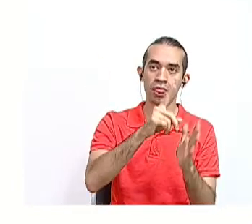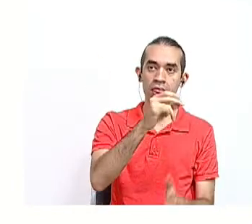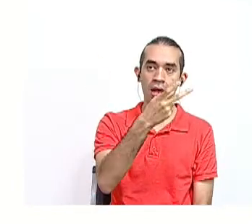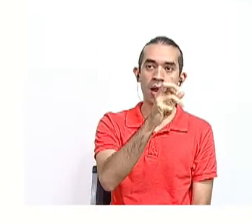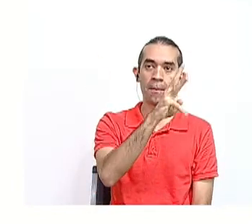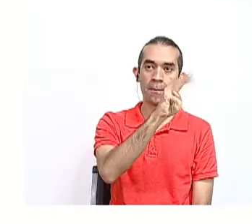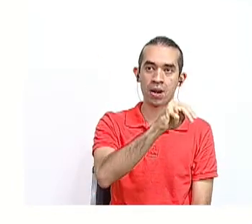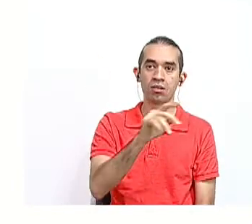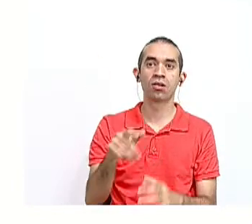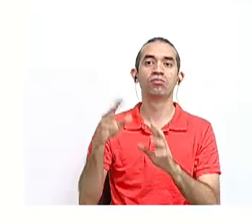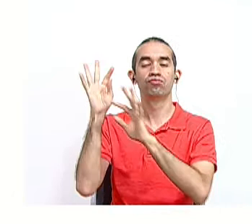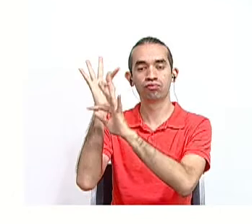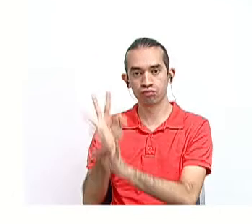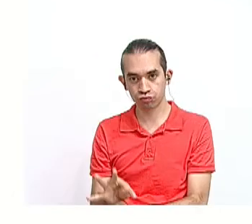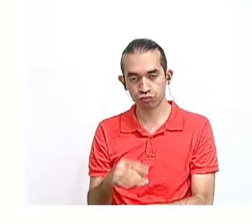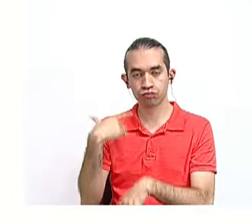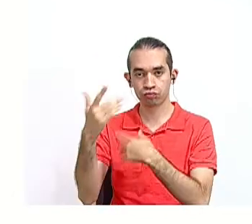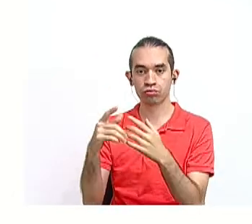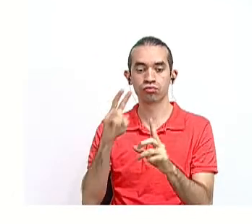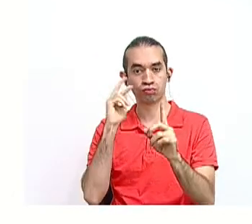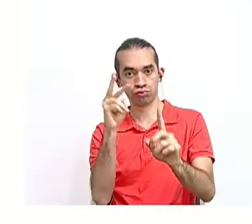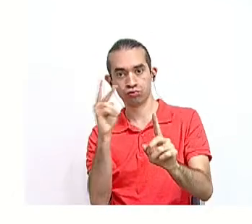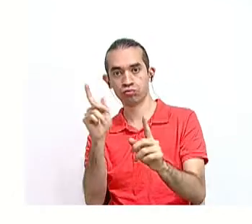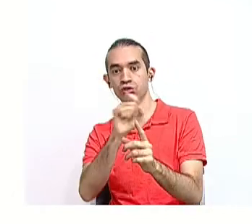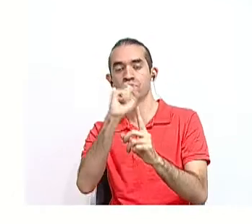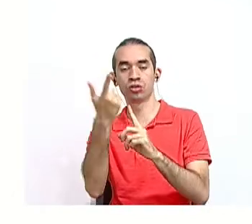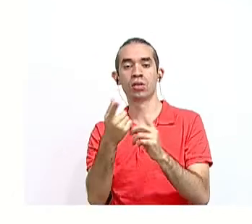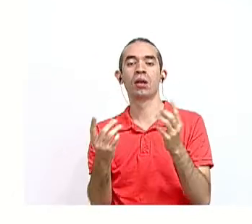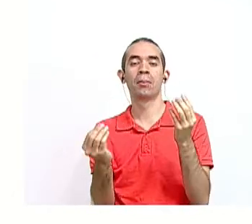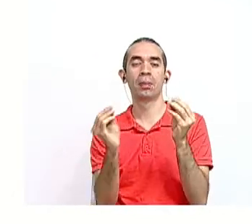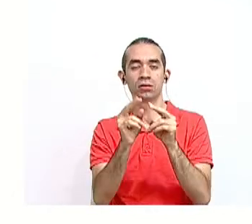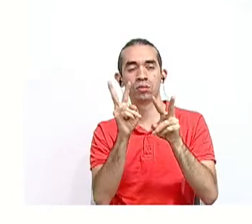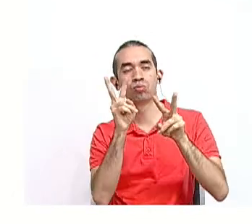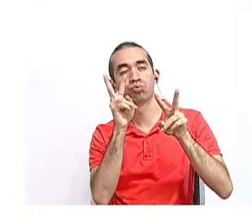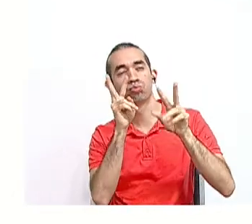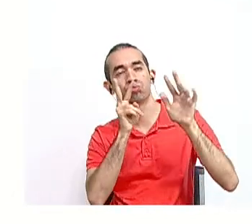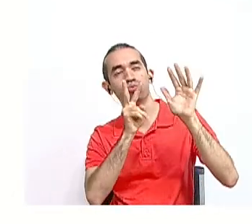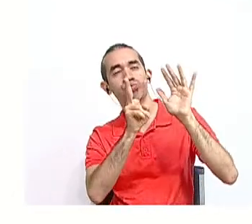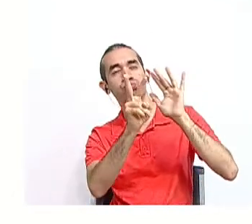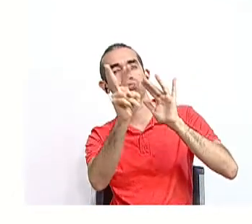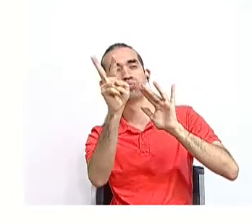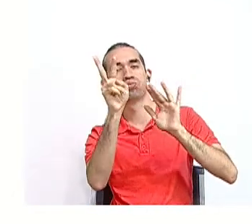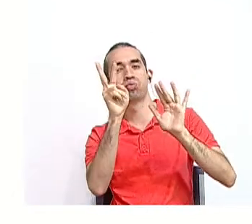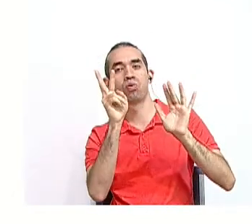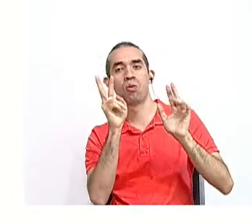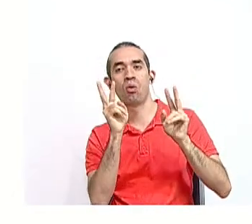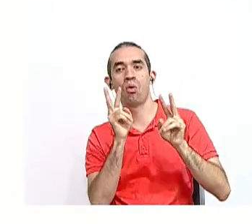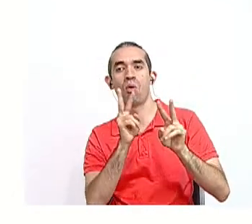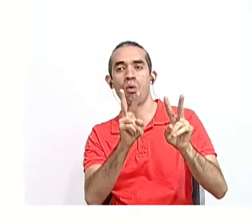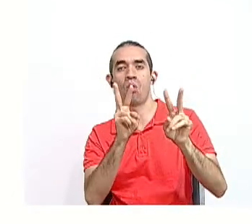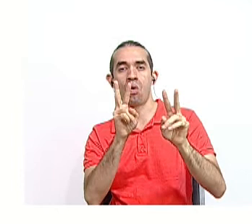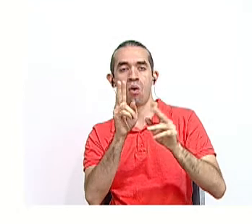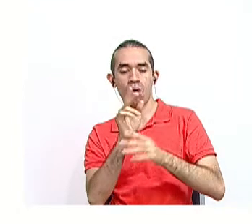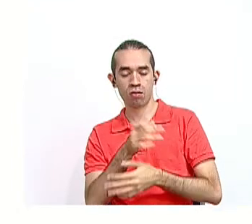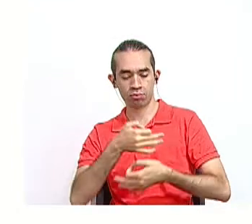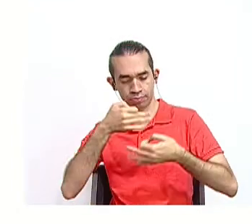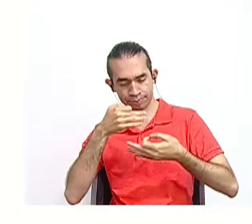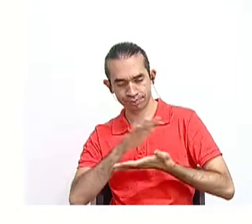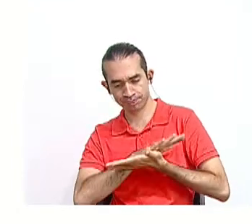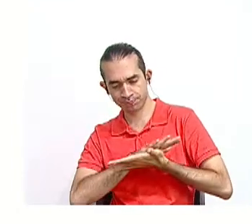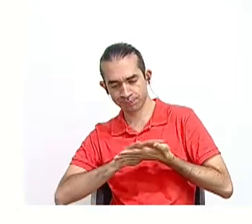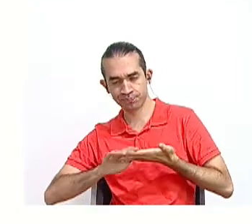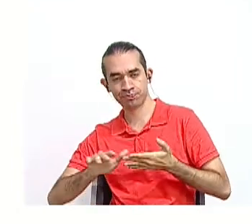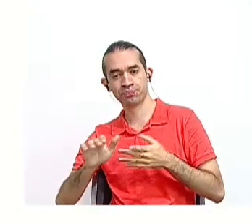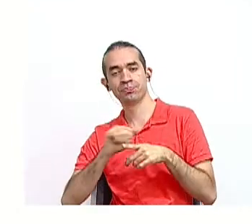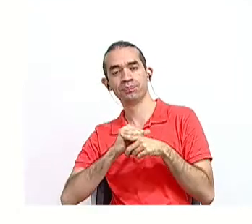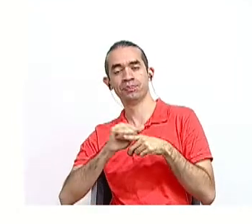and social observances, and often mystical contemplation and aesthetic practices. So Hinduism is our